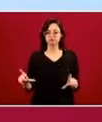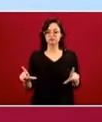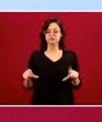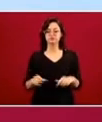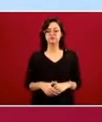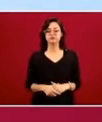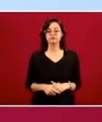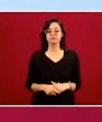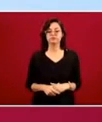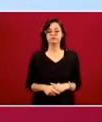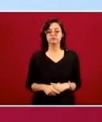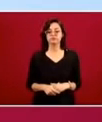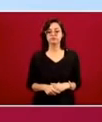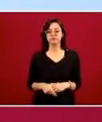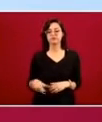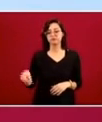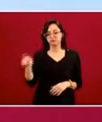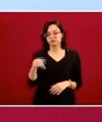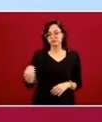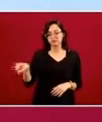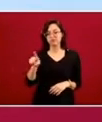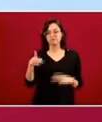have died.